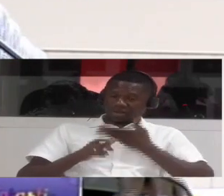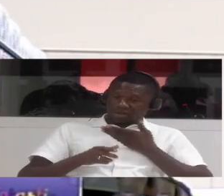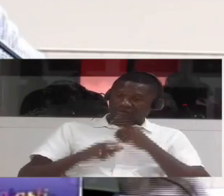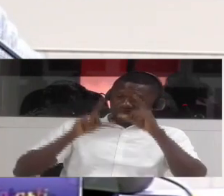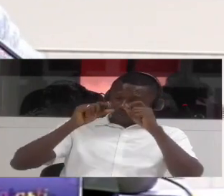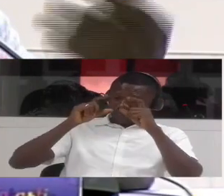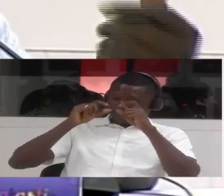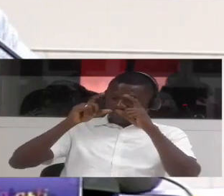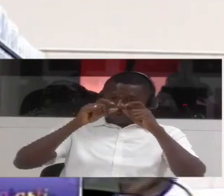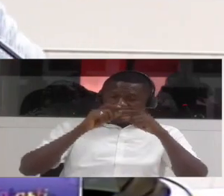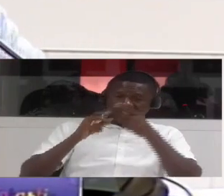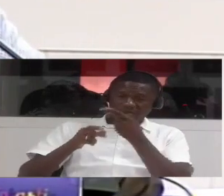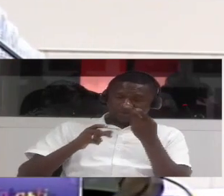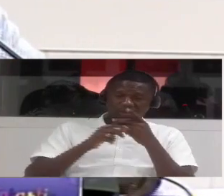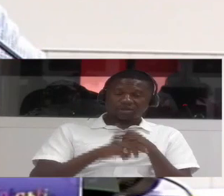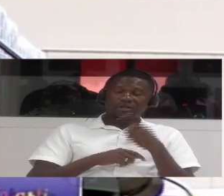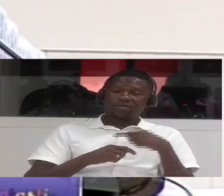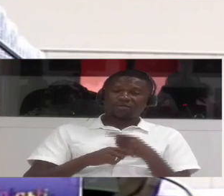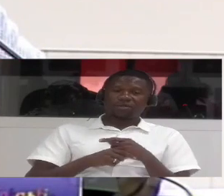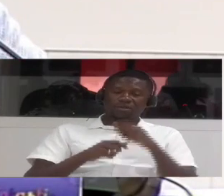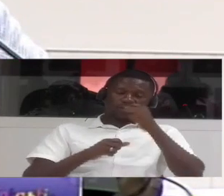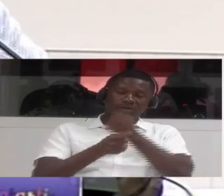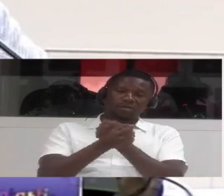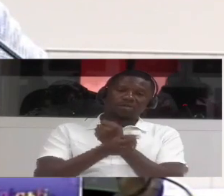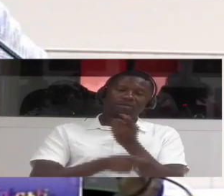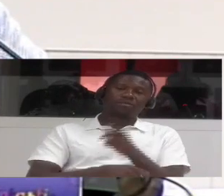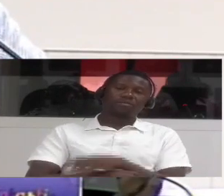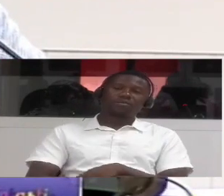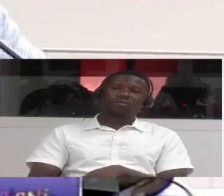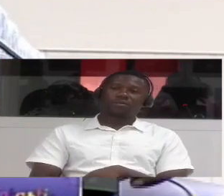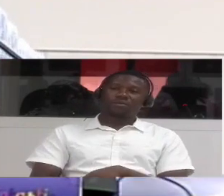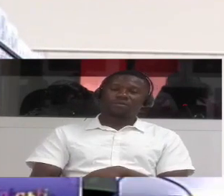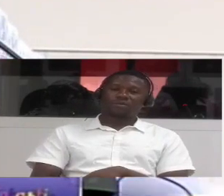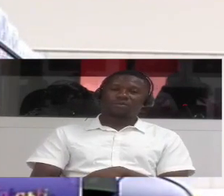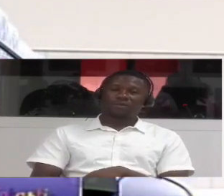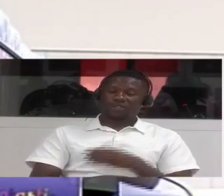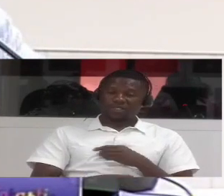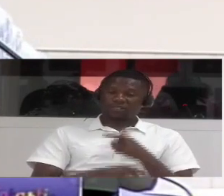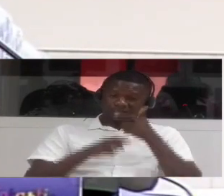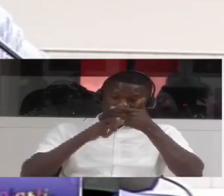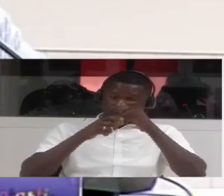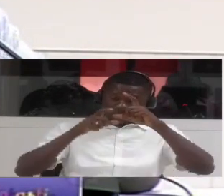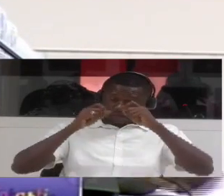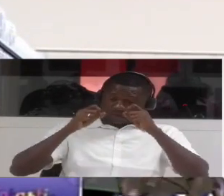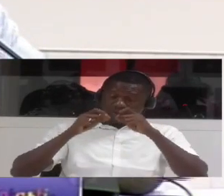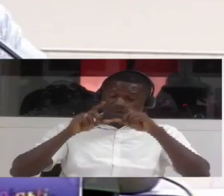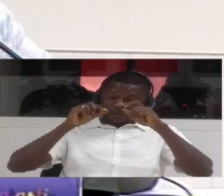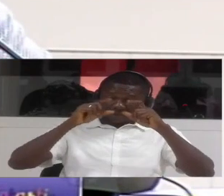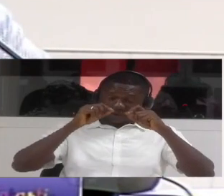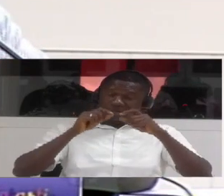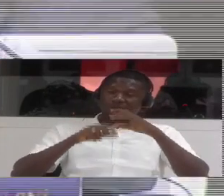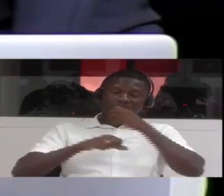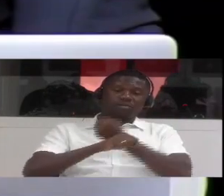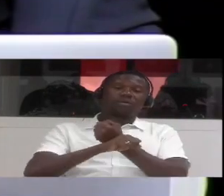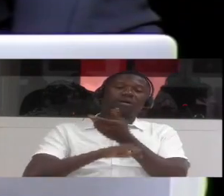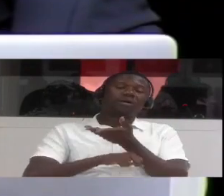of Dida, and then they, you know, yeah. Again, then the camera is a problem. Yes. You know. So